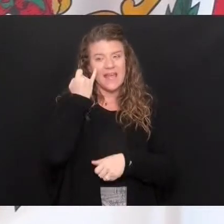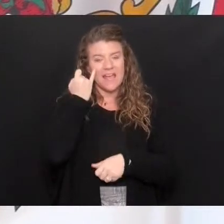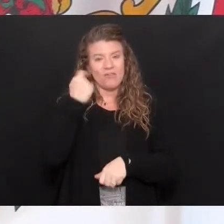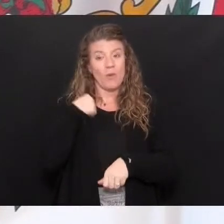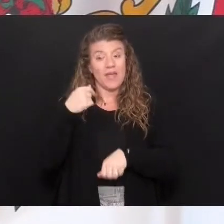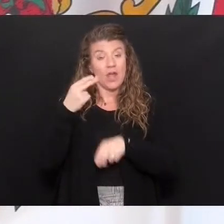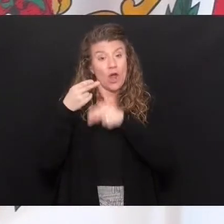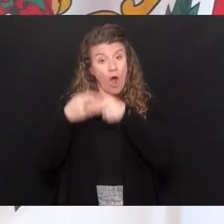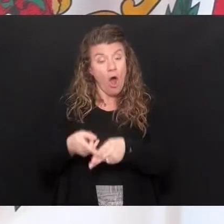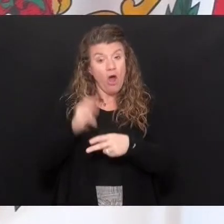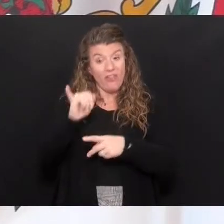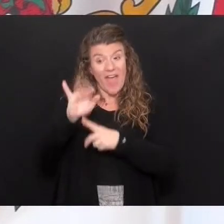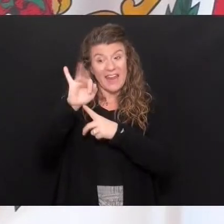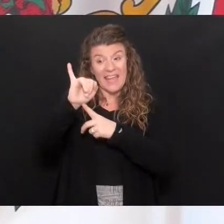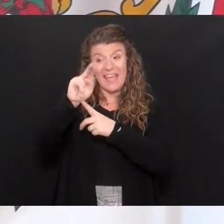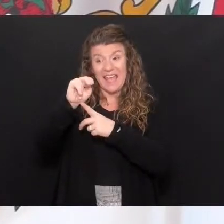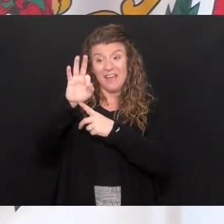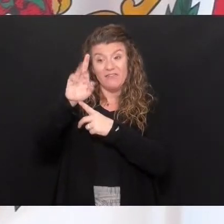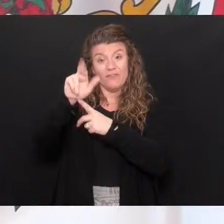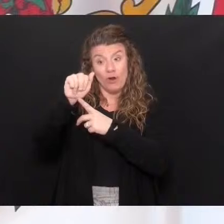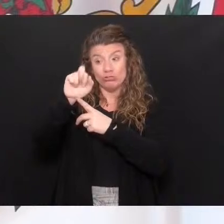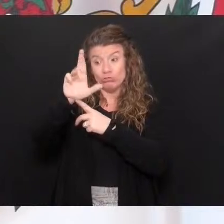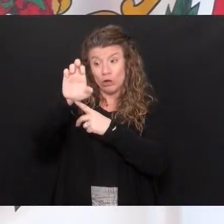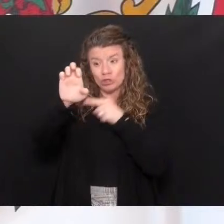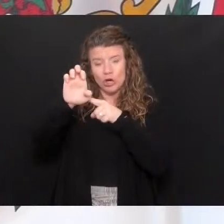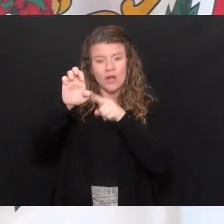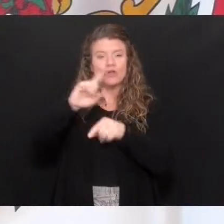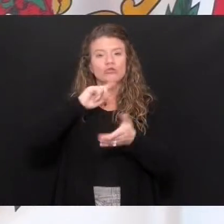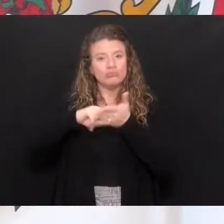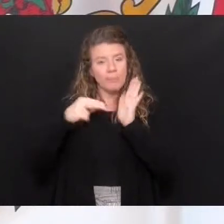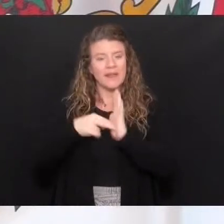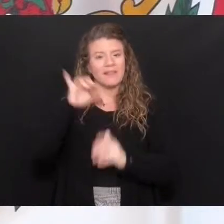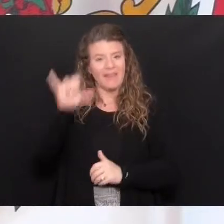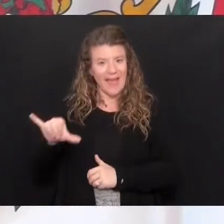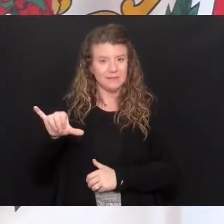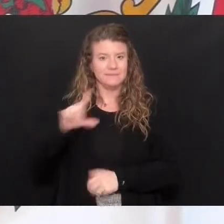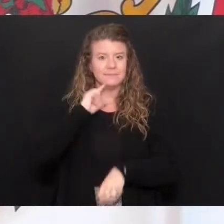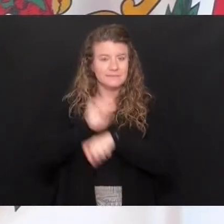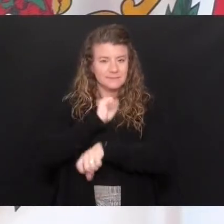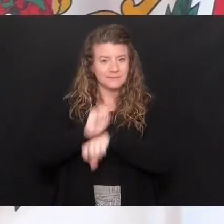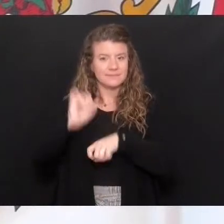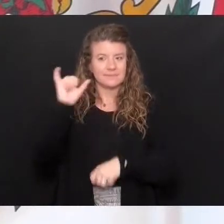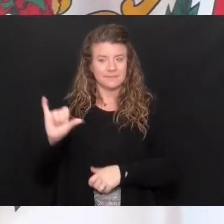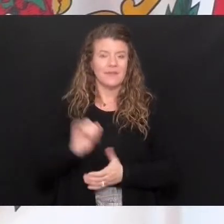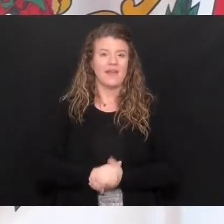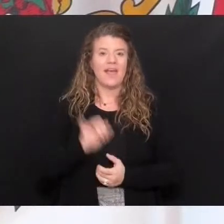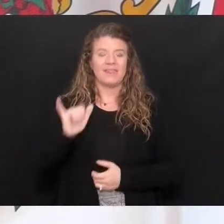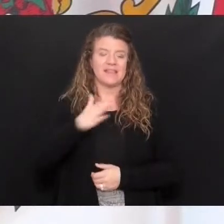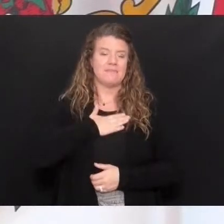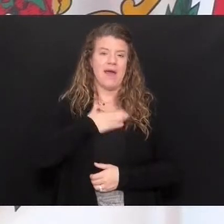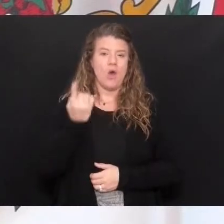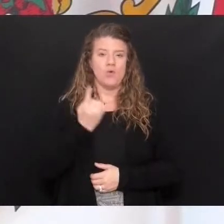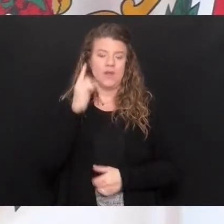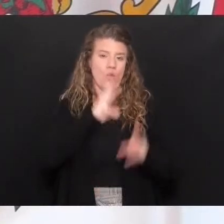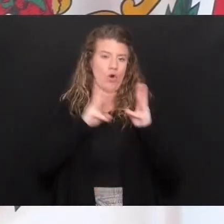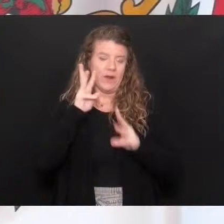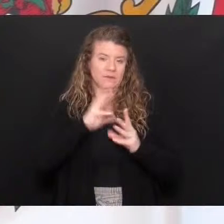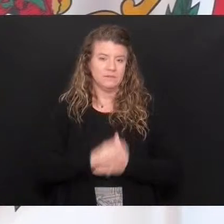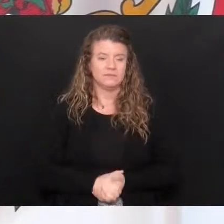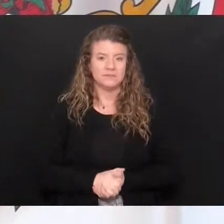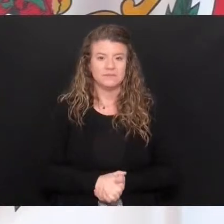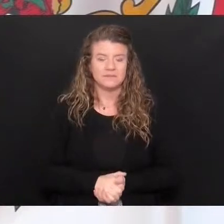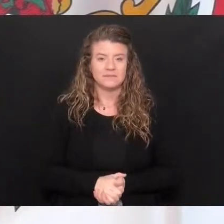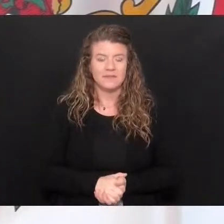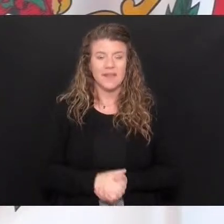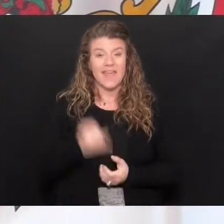infrastructure, let's let it be infrastructure. I mean, for crying out loud, that would be my only concern. You know, if we're